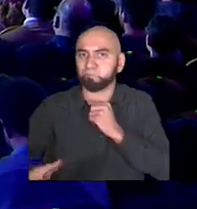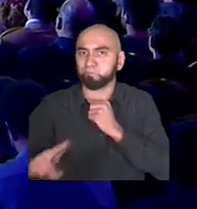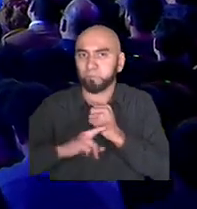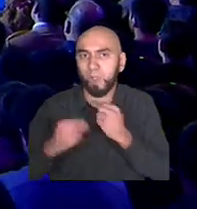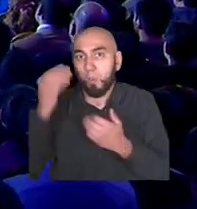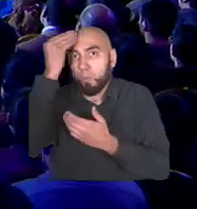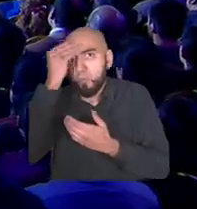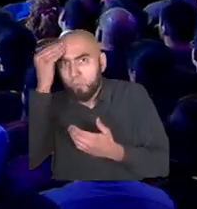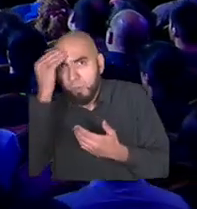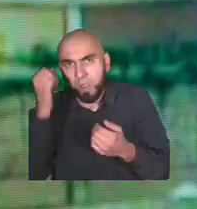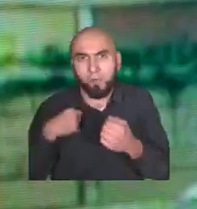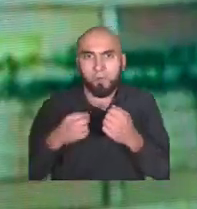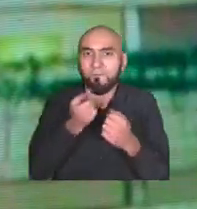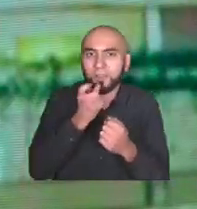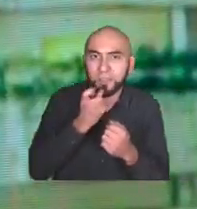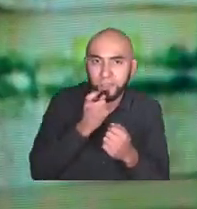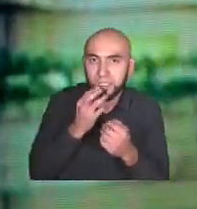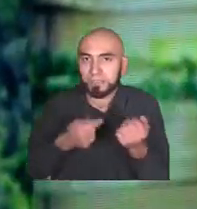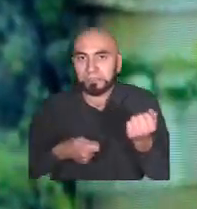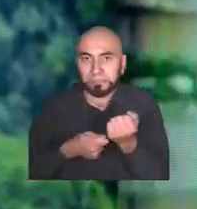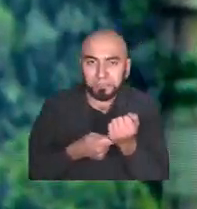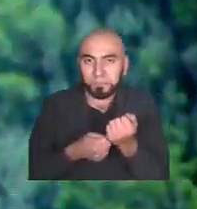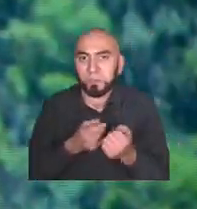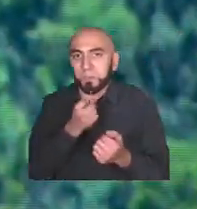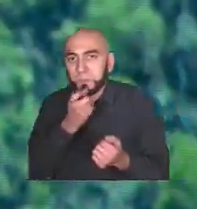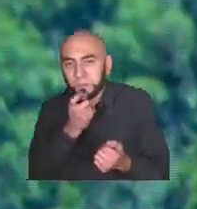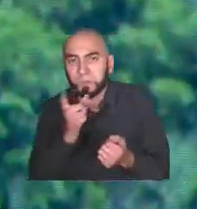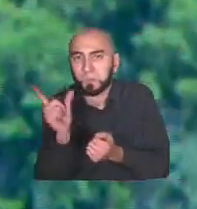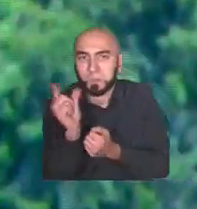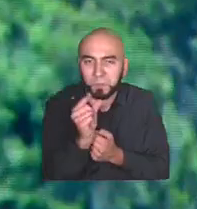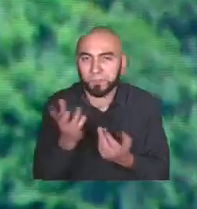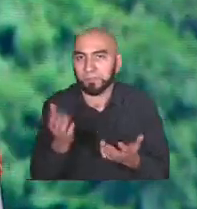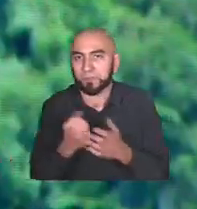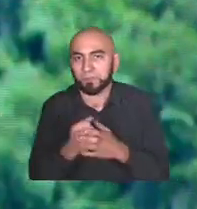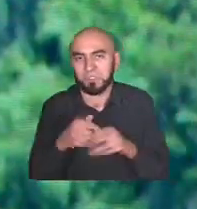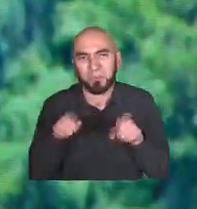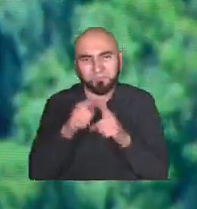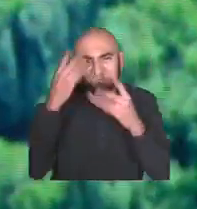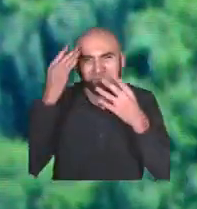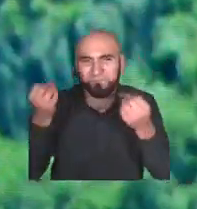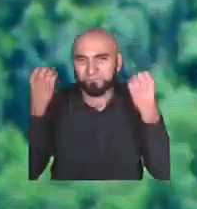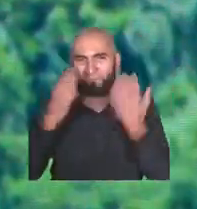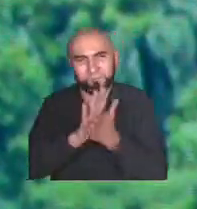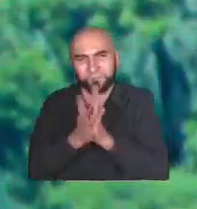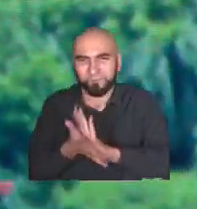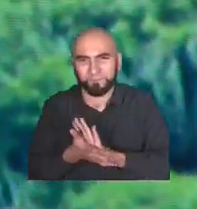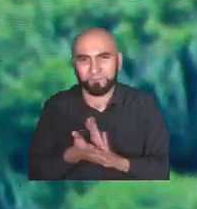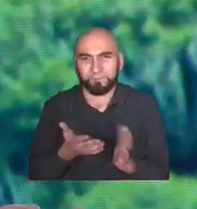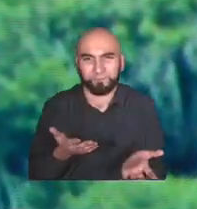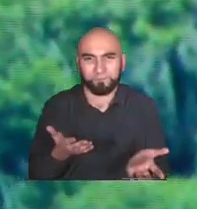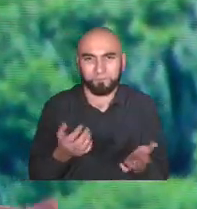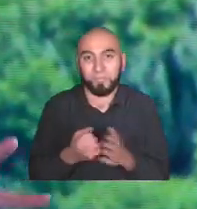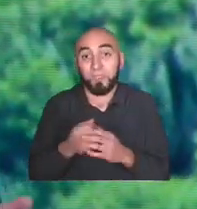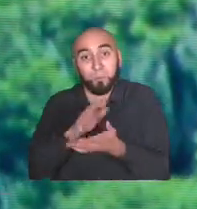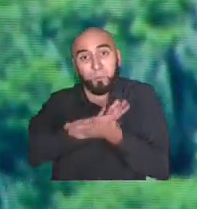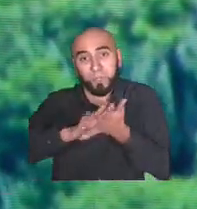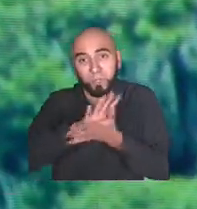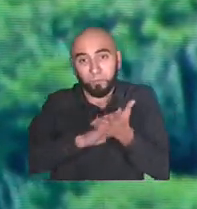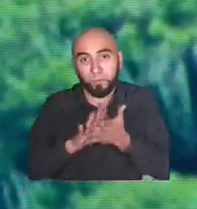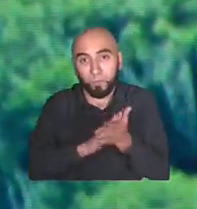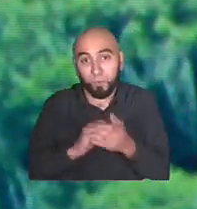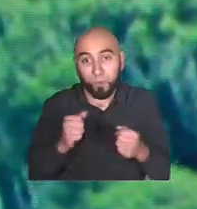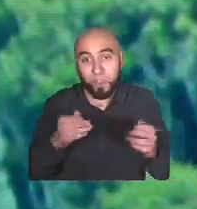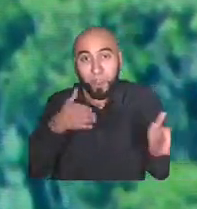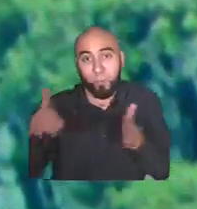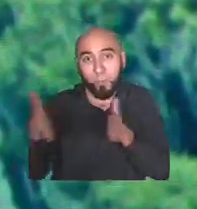everything. If we have an era of interruptive technology, which I would suggest all of you at some point today